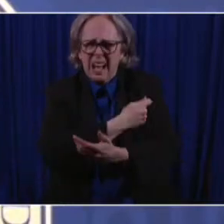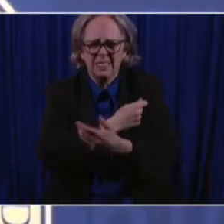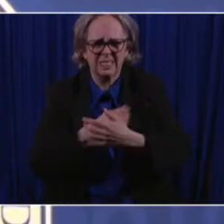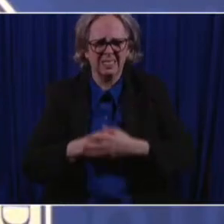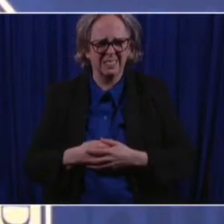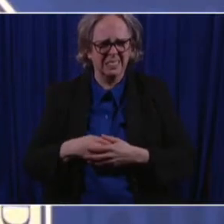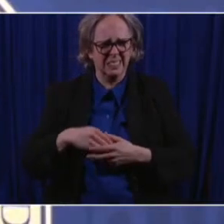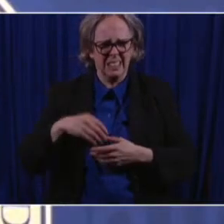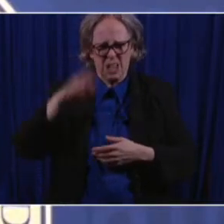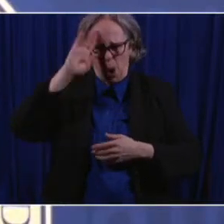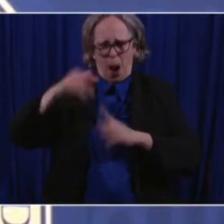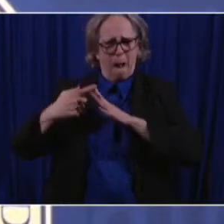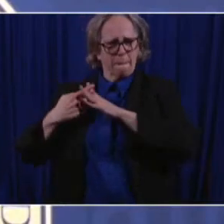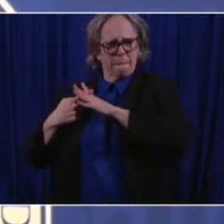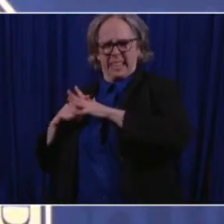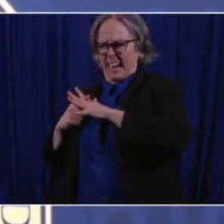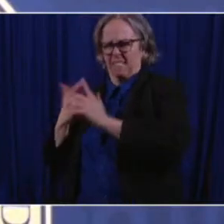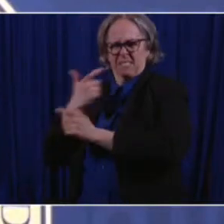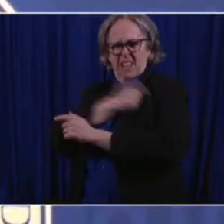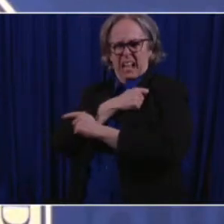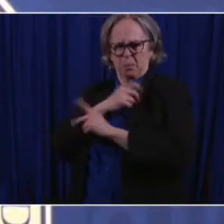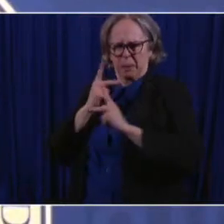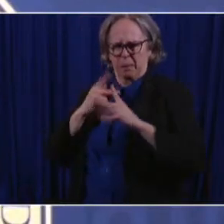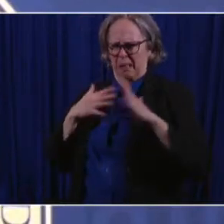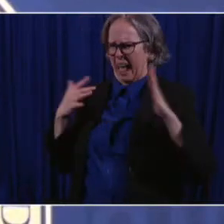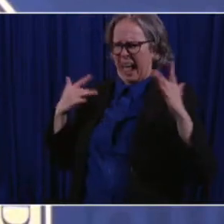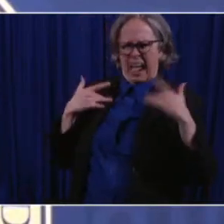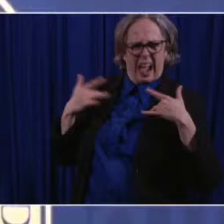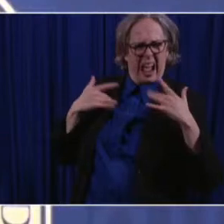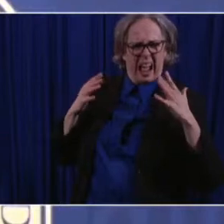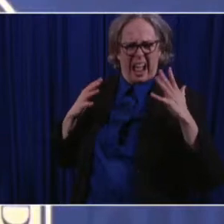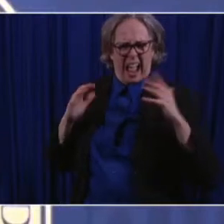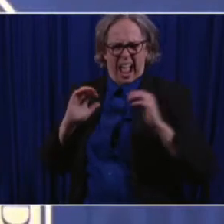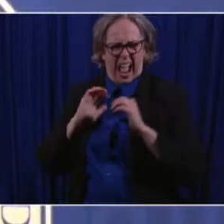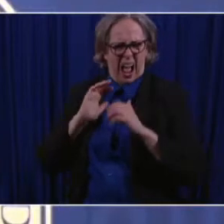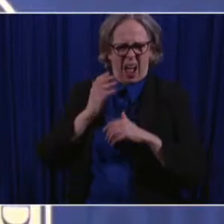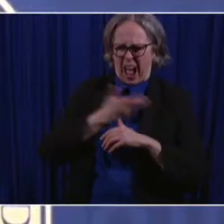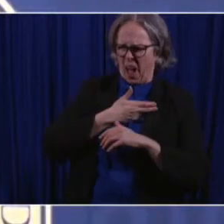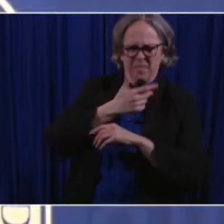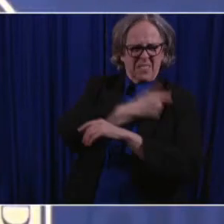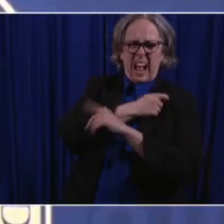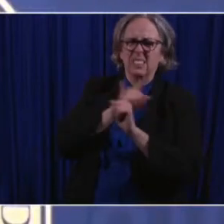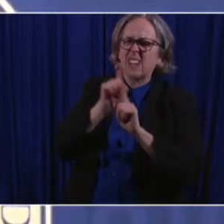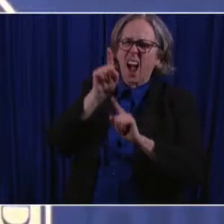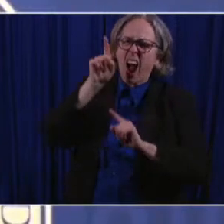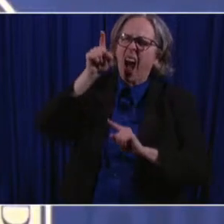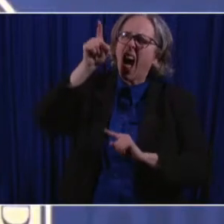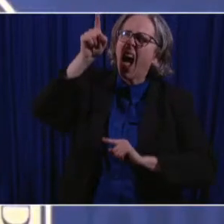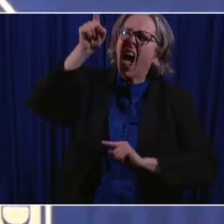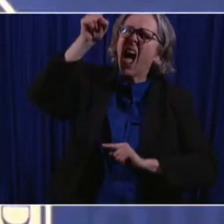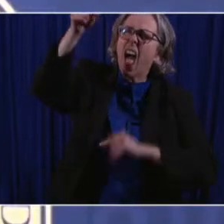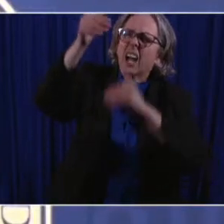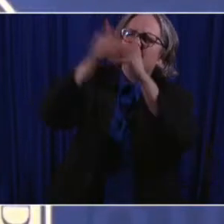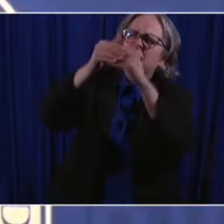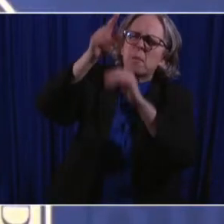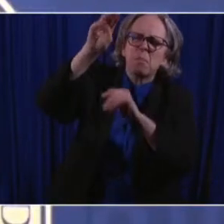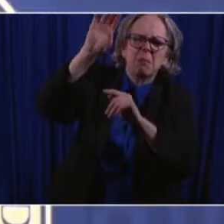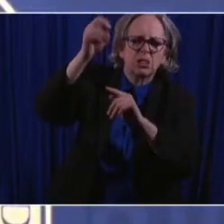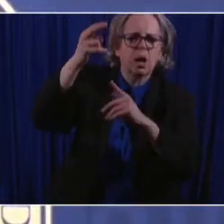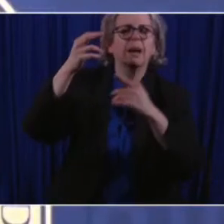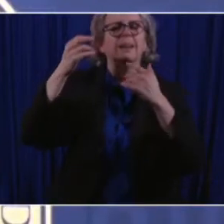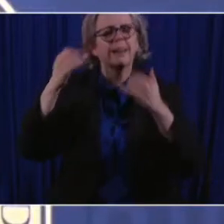Michigan residents. As we look back, hindsight's 2020, I'm glad we did that. The reason being is now I know that we have an increased